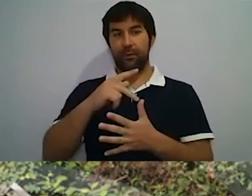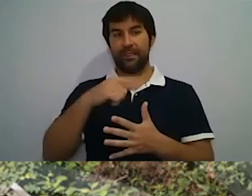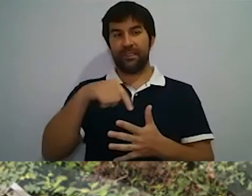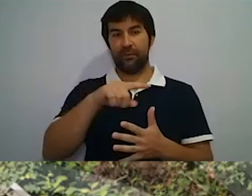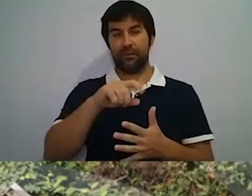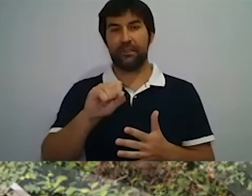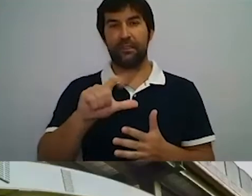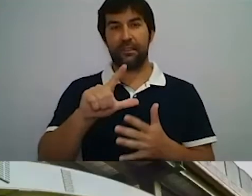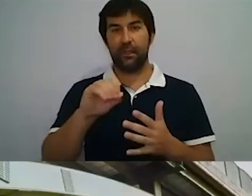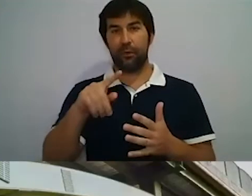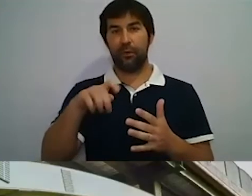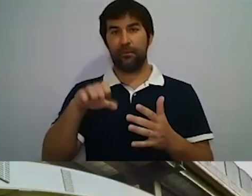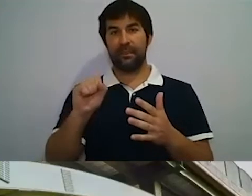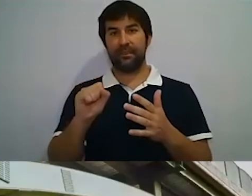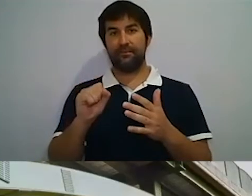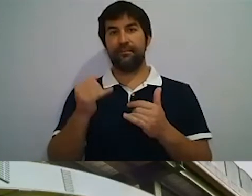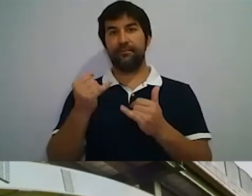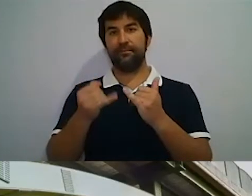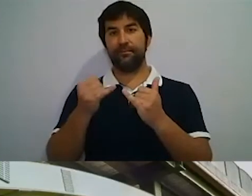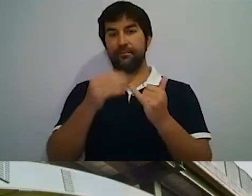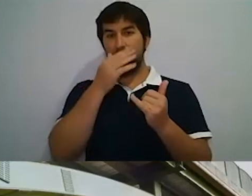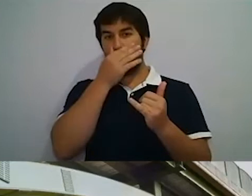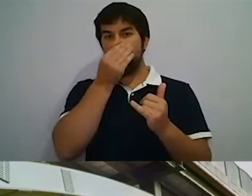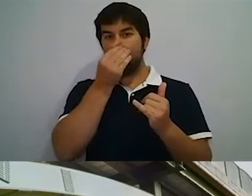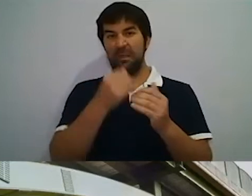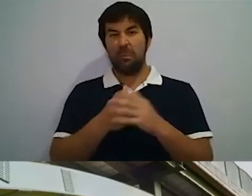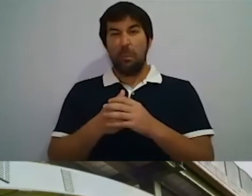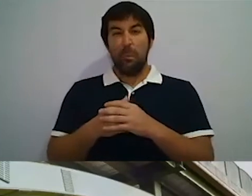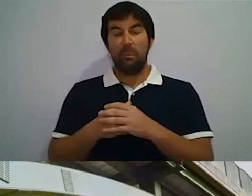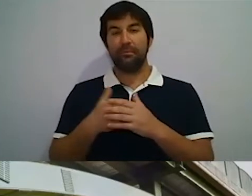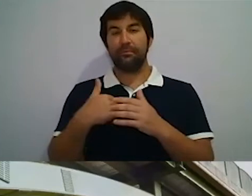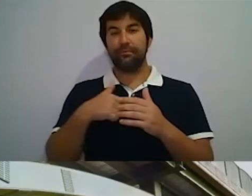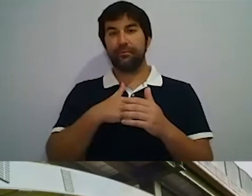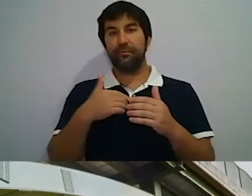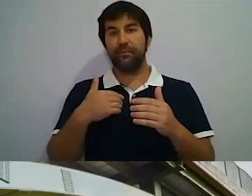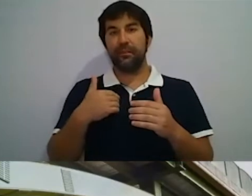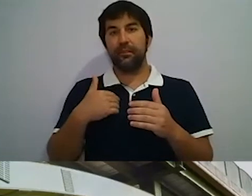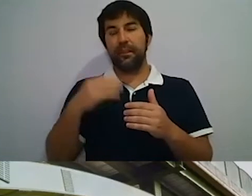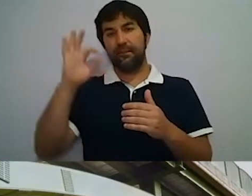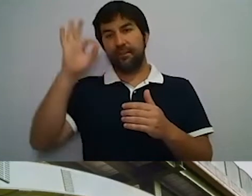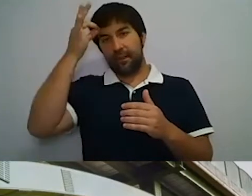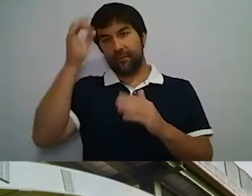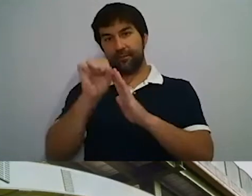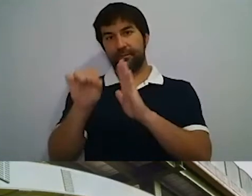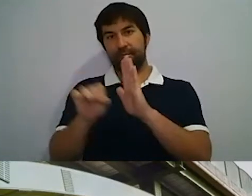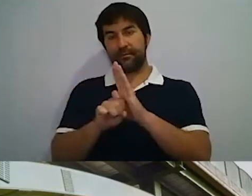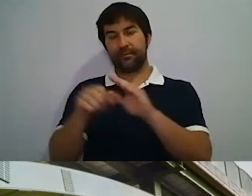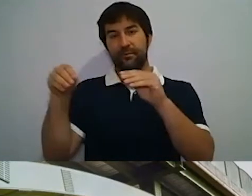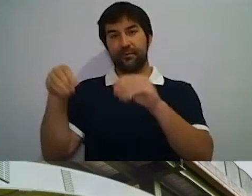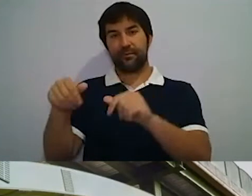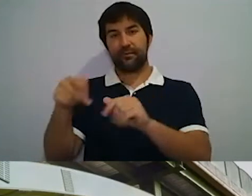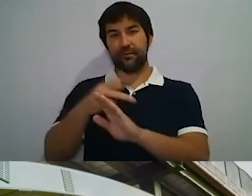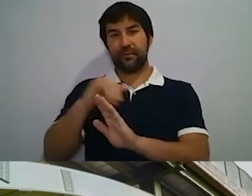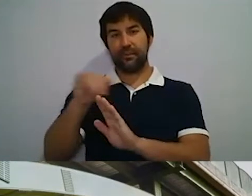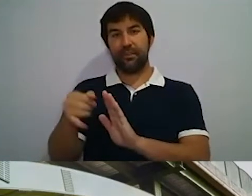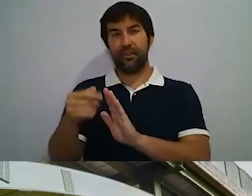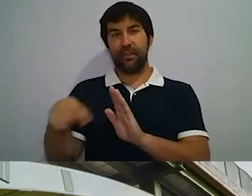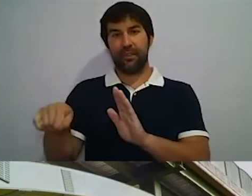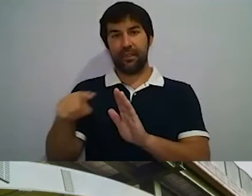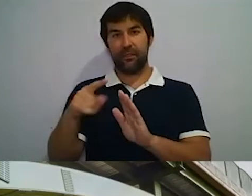of changing land movements that might require a larger scale planning effort. These may be corridor studies, these may